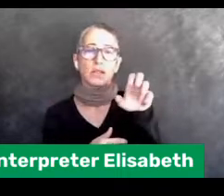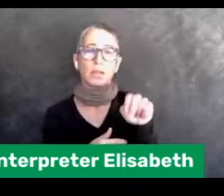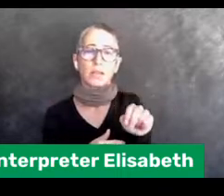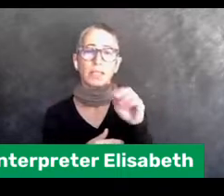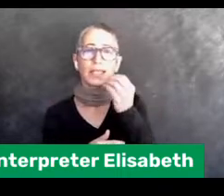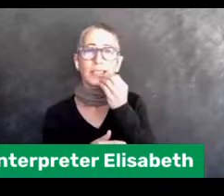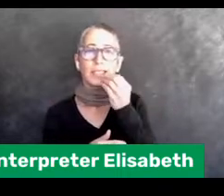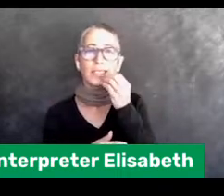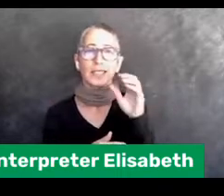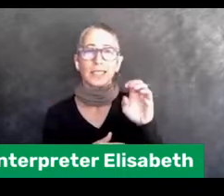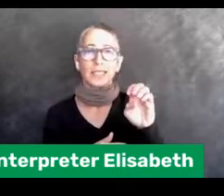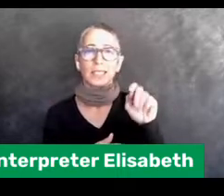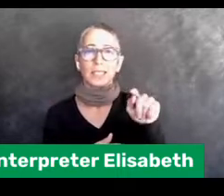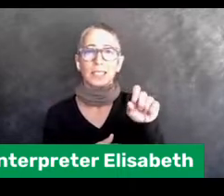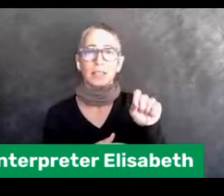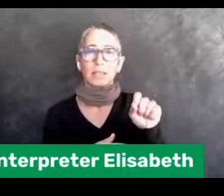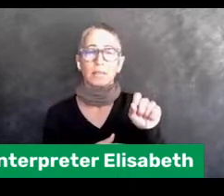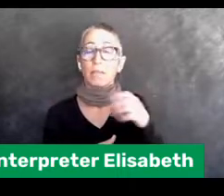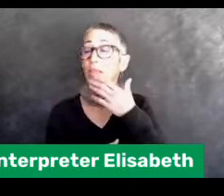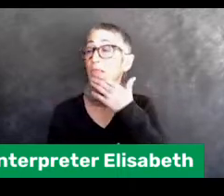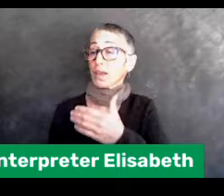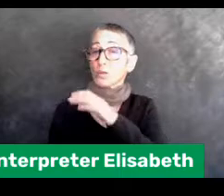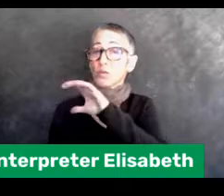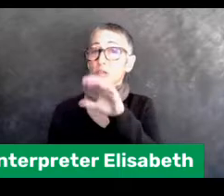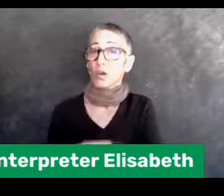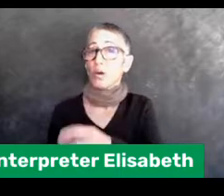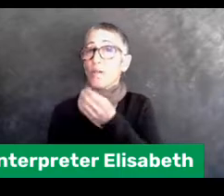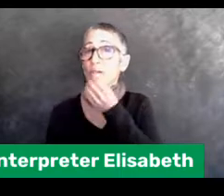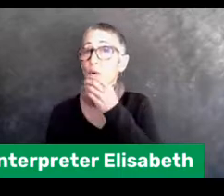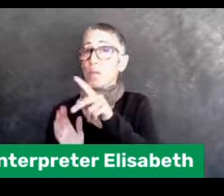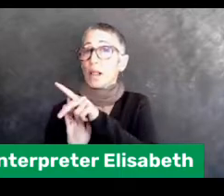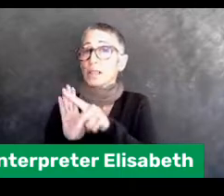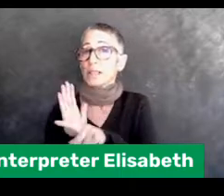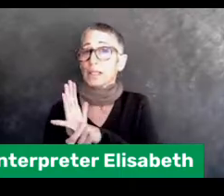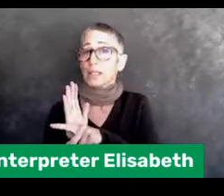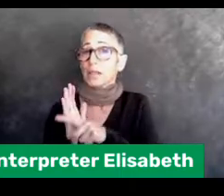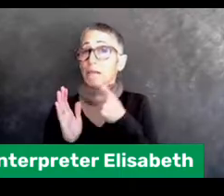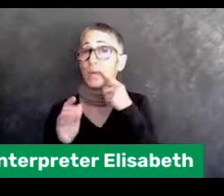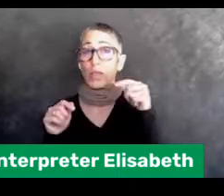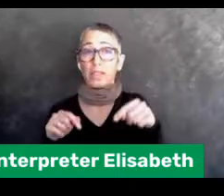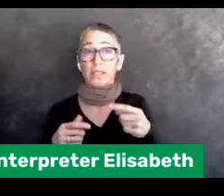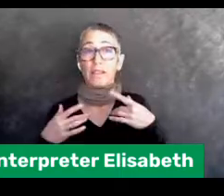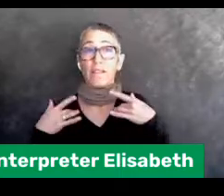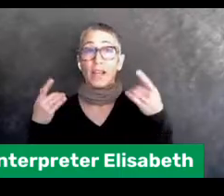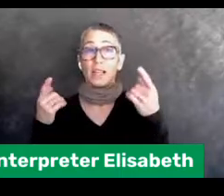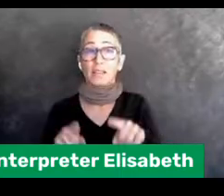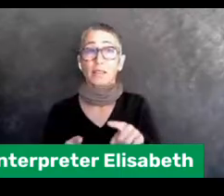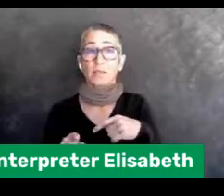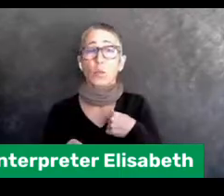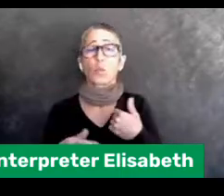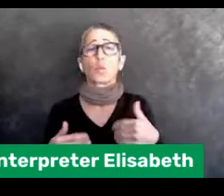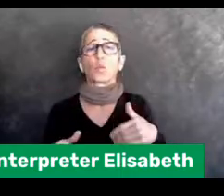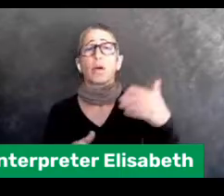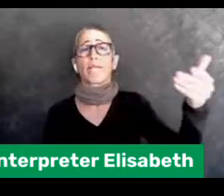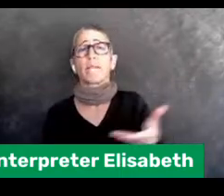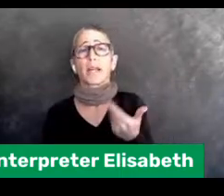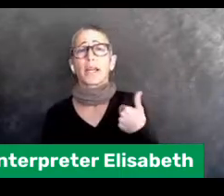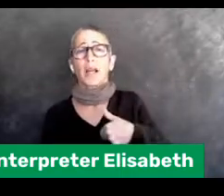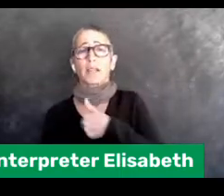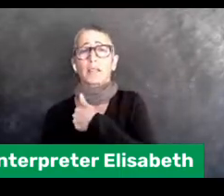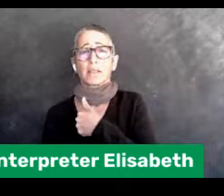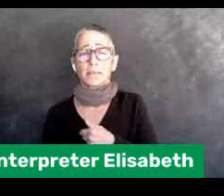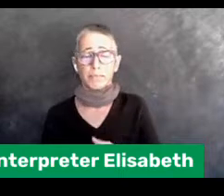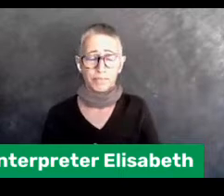to thank Chicago Food Policy Action Council for this amazing event and allowing us to be here and hold space. Before we